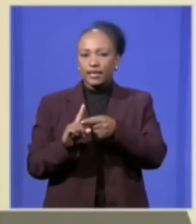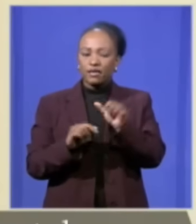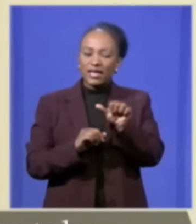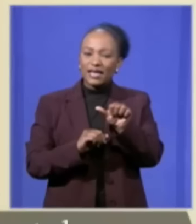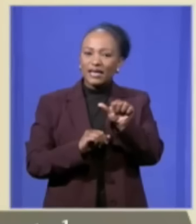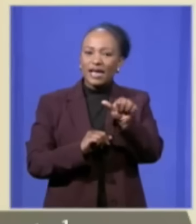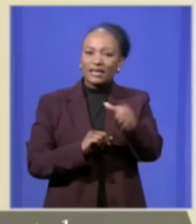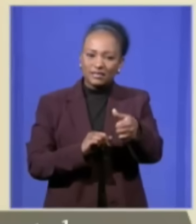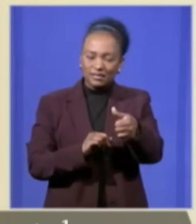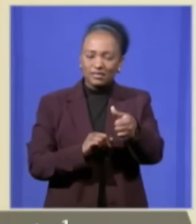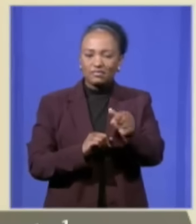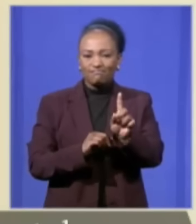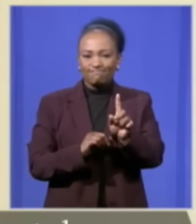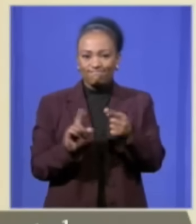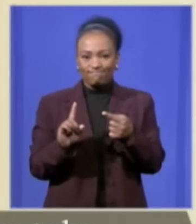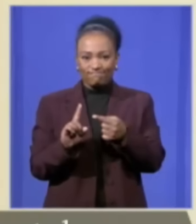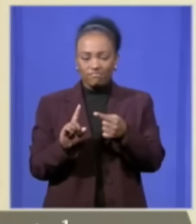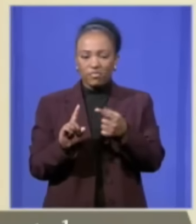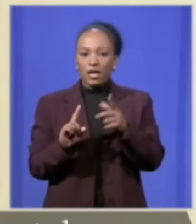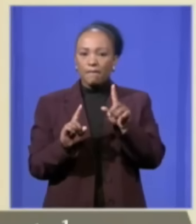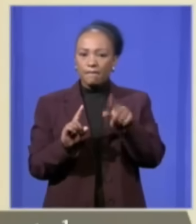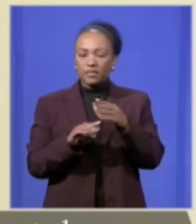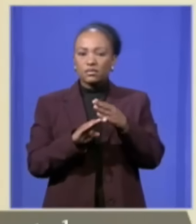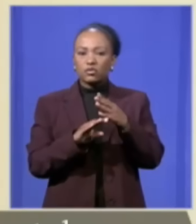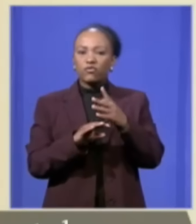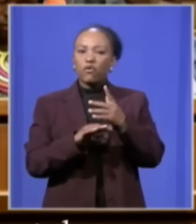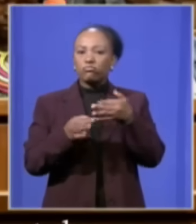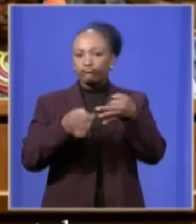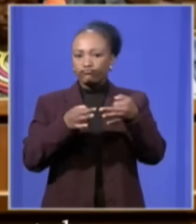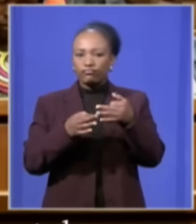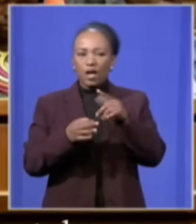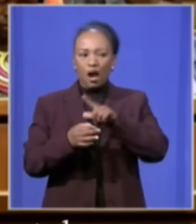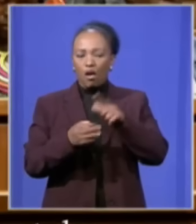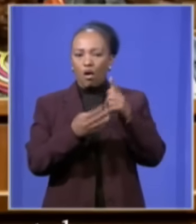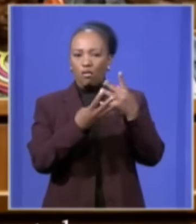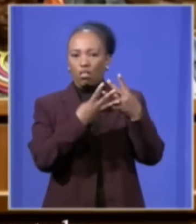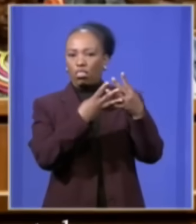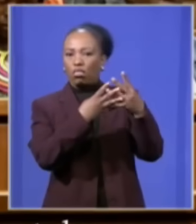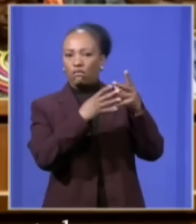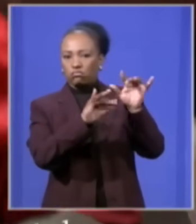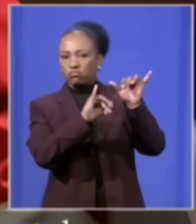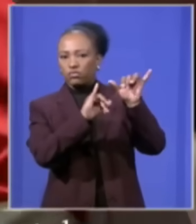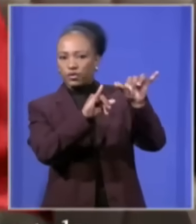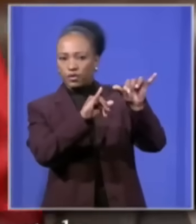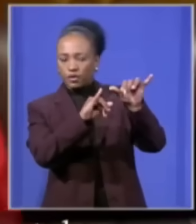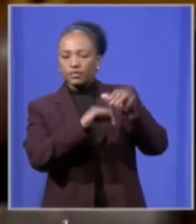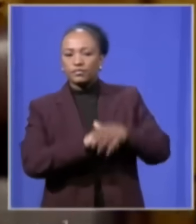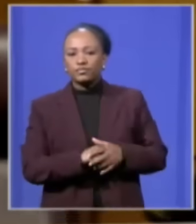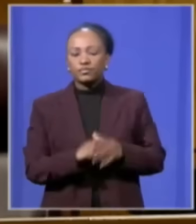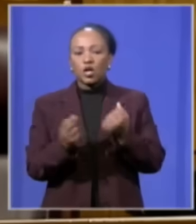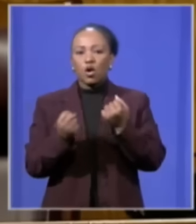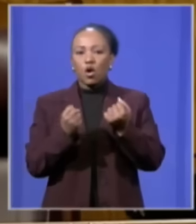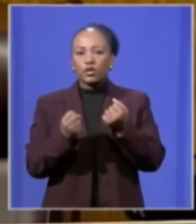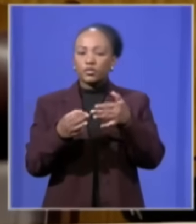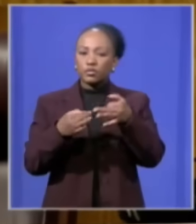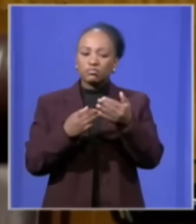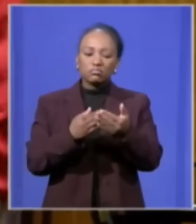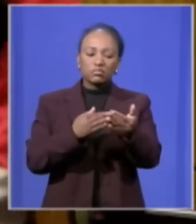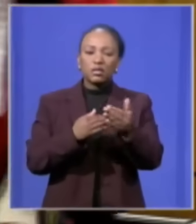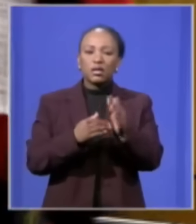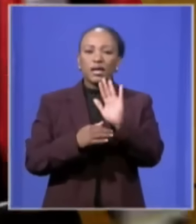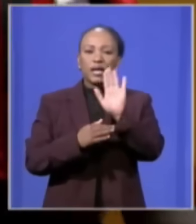step, which is that of pre-sentencing proceedings. Kgorotsheko e letetše go dula bakeng sa ditshepedišo tša pele ga kahlolo